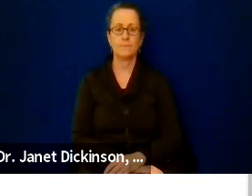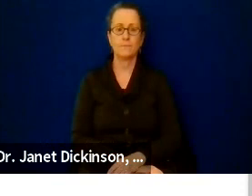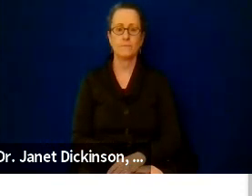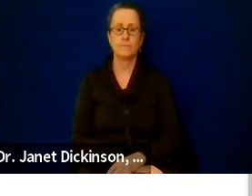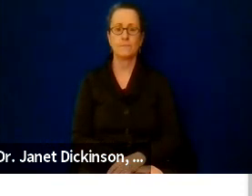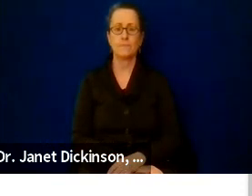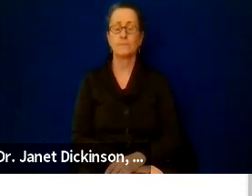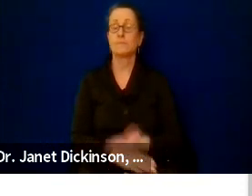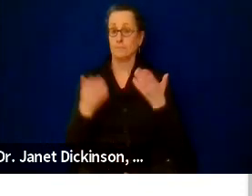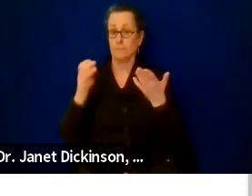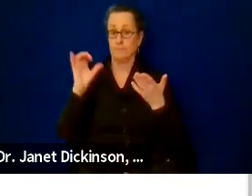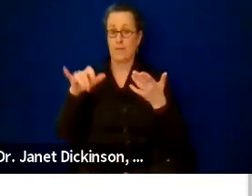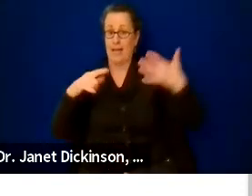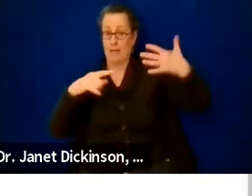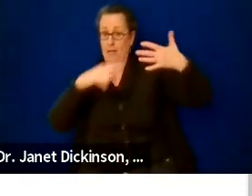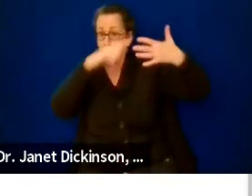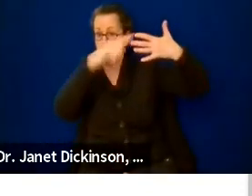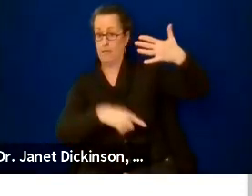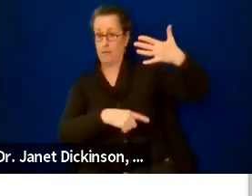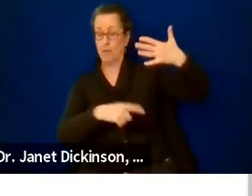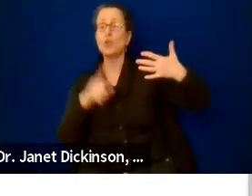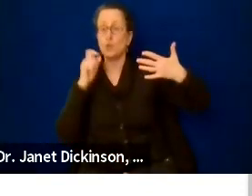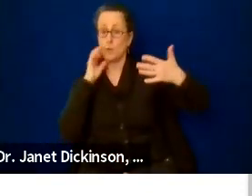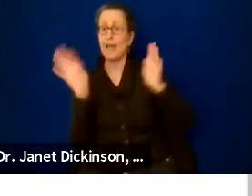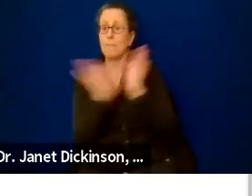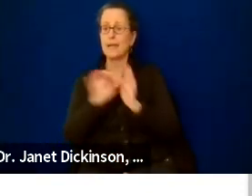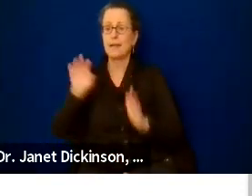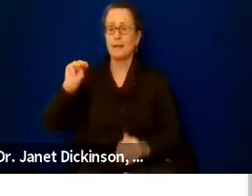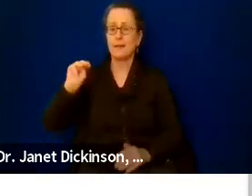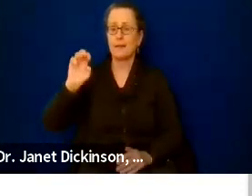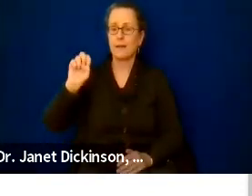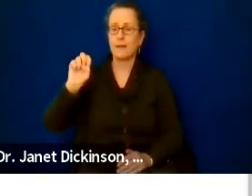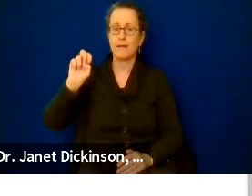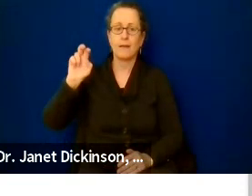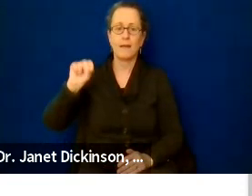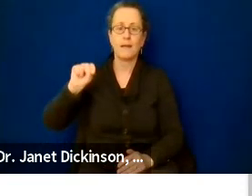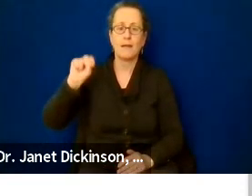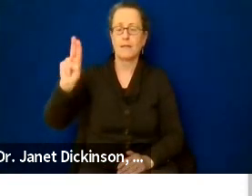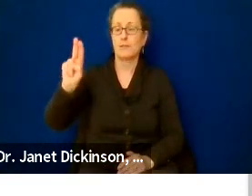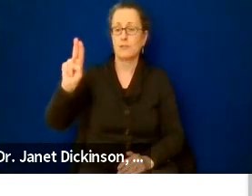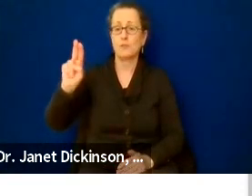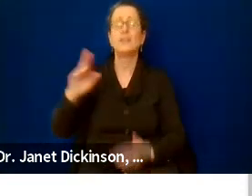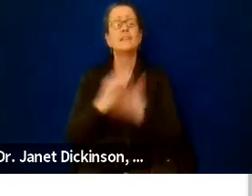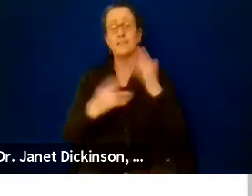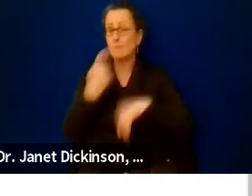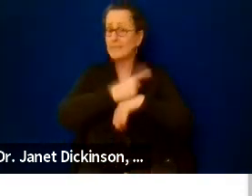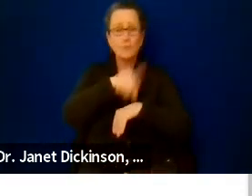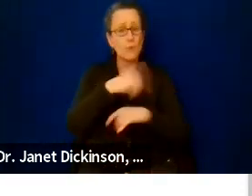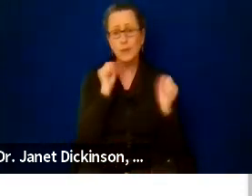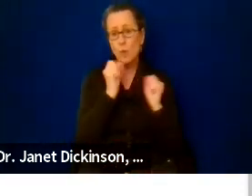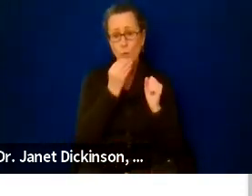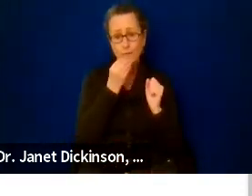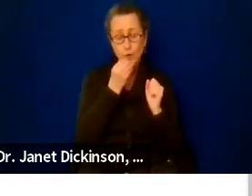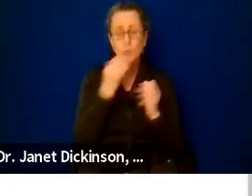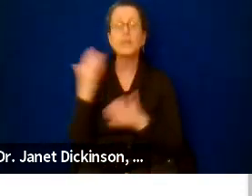their page, and there are menus so that you can see. Some days will be cold options, some days will be